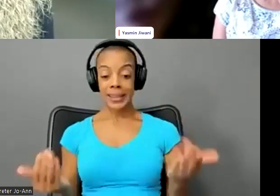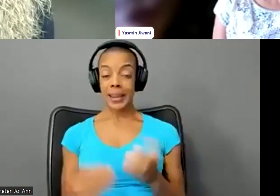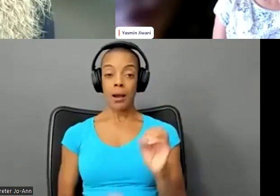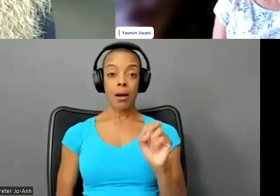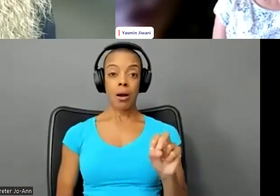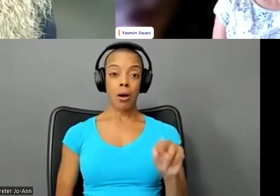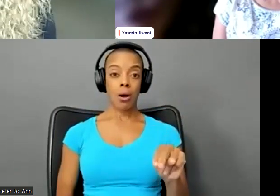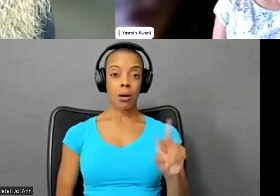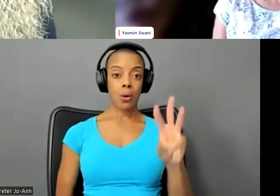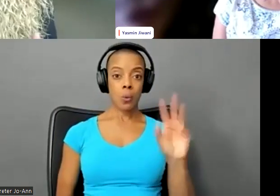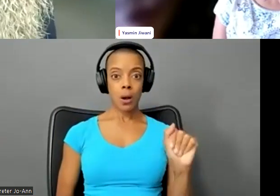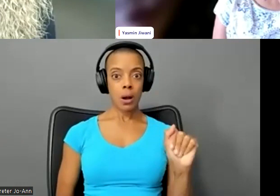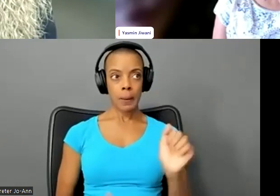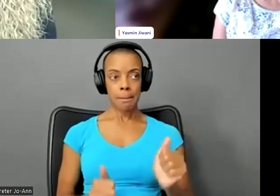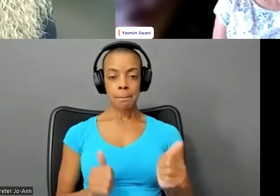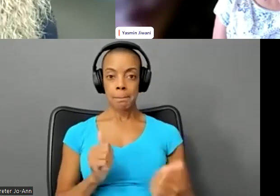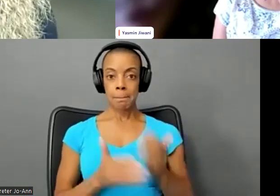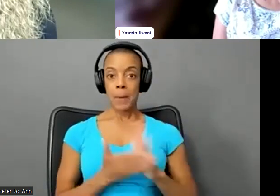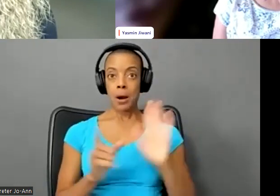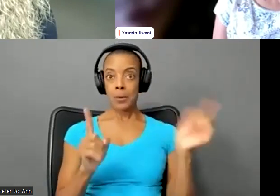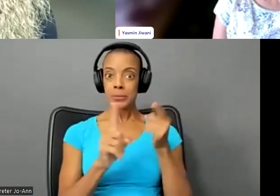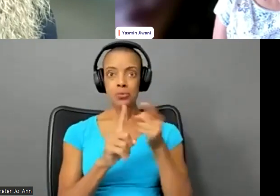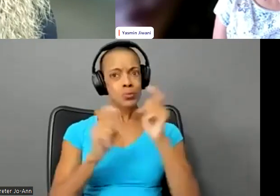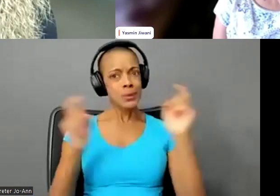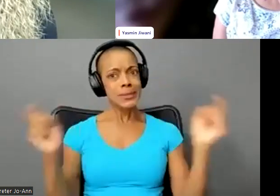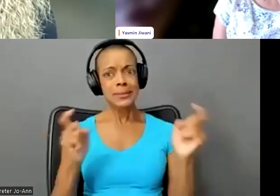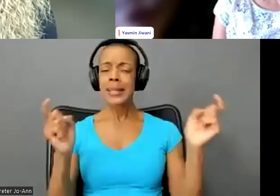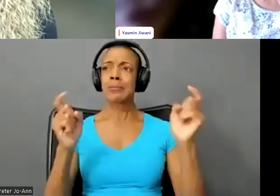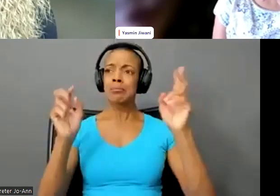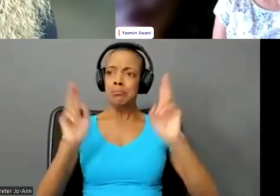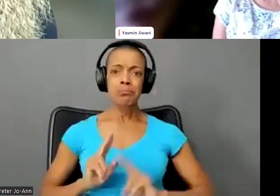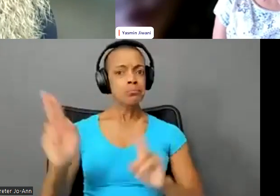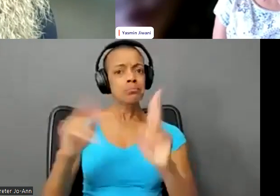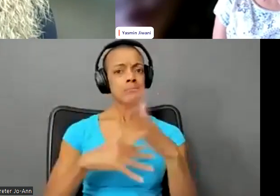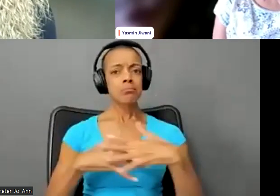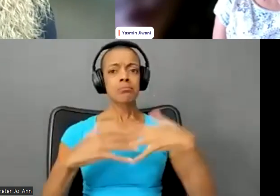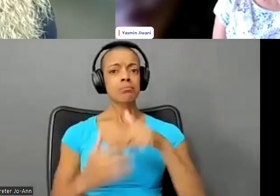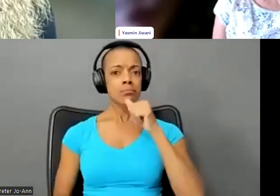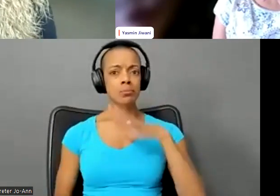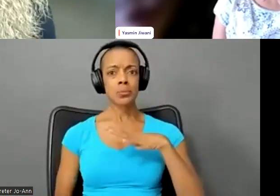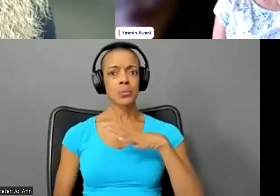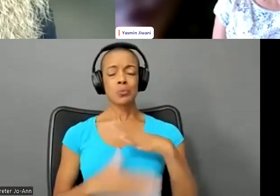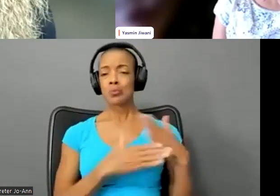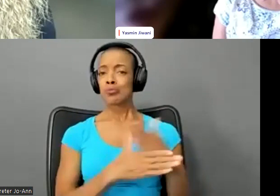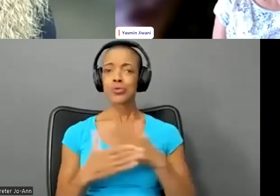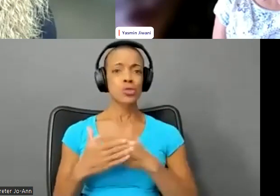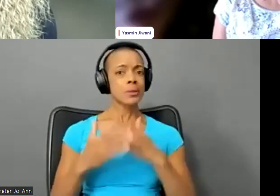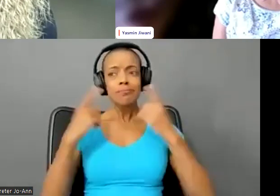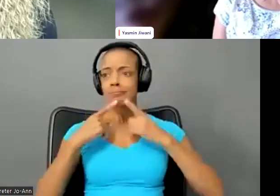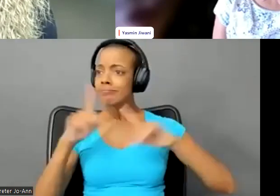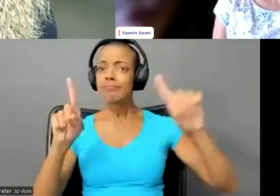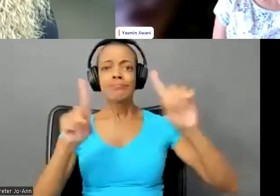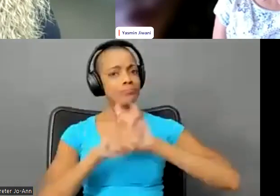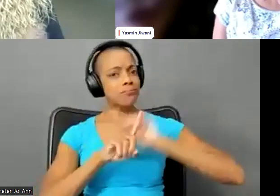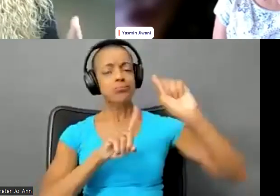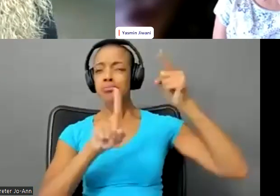entire mission is to celebrate and really honor Indigenous women. And we share lots of achievements and accomplishments in their leadership in